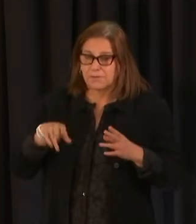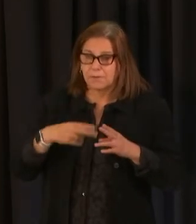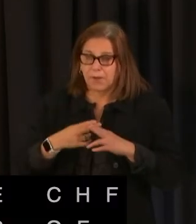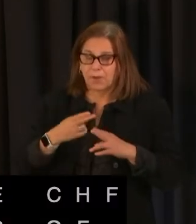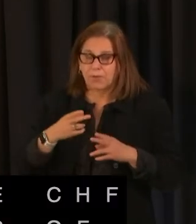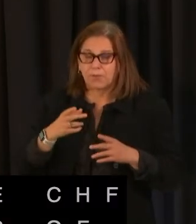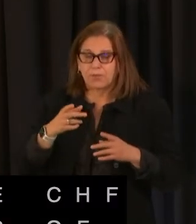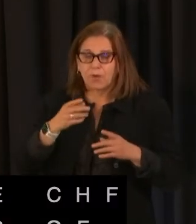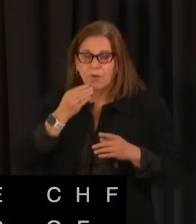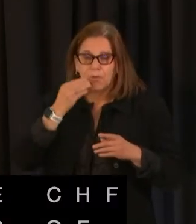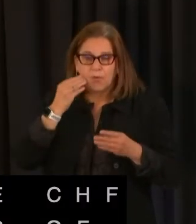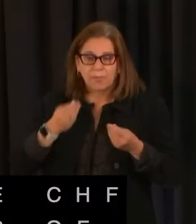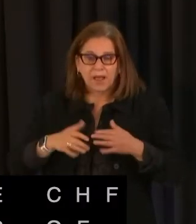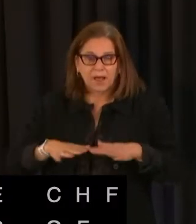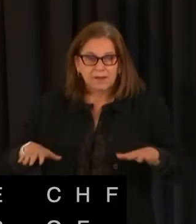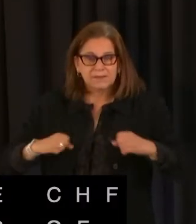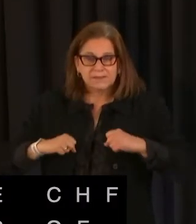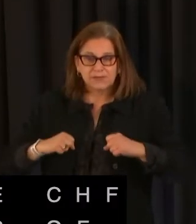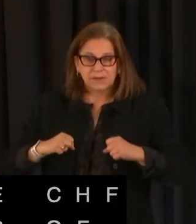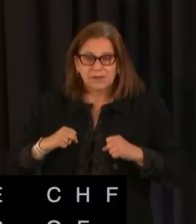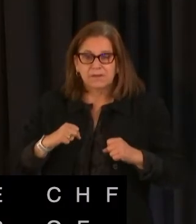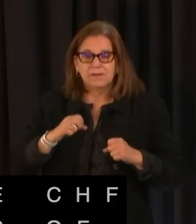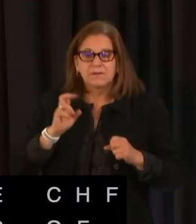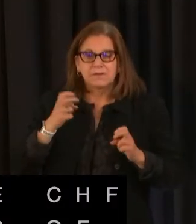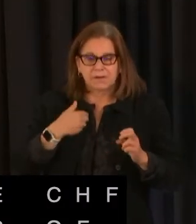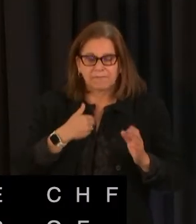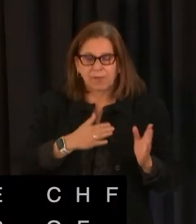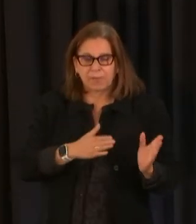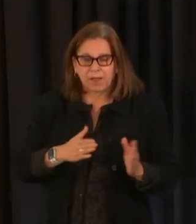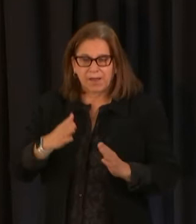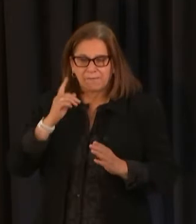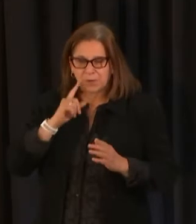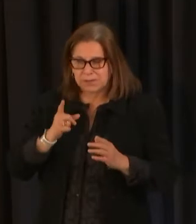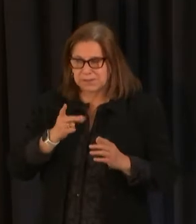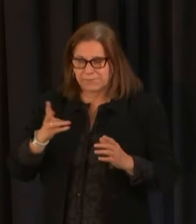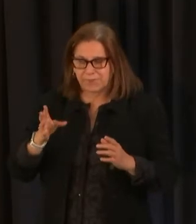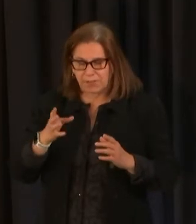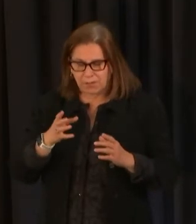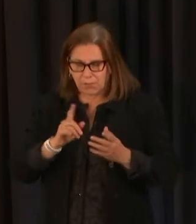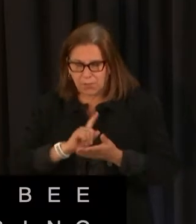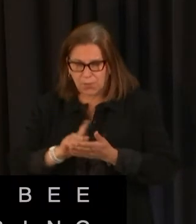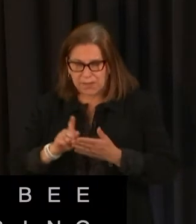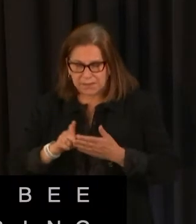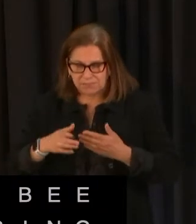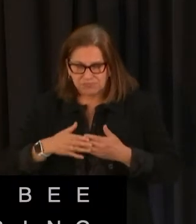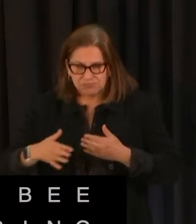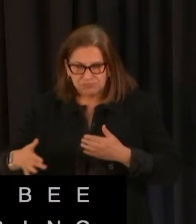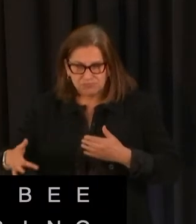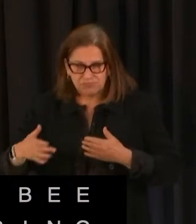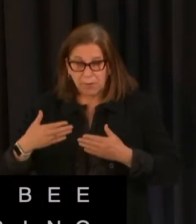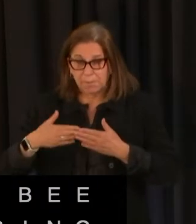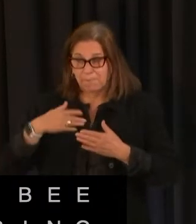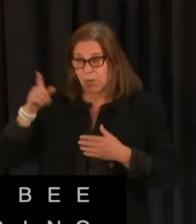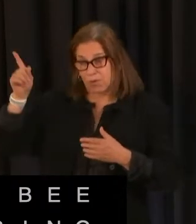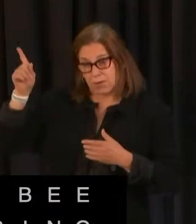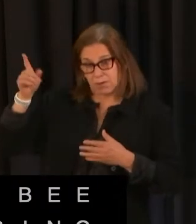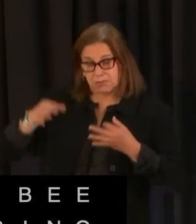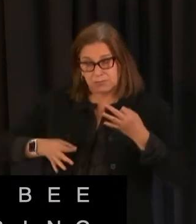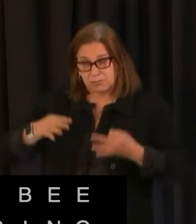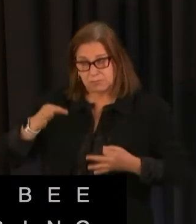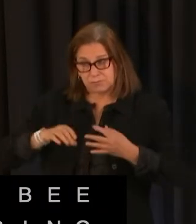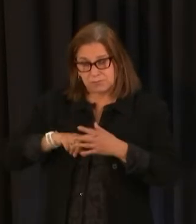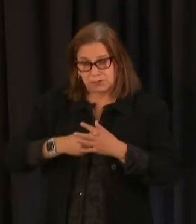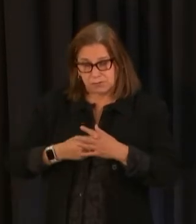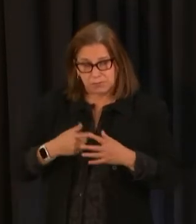have been coordinating and preparing for several weeks, probably before the trial even